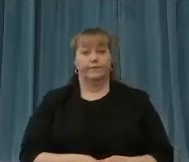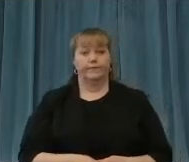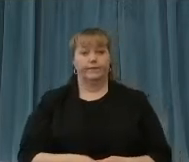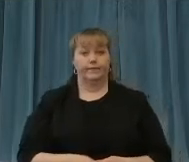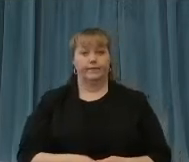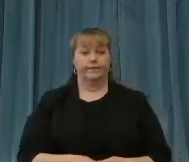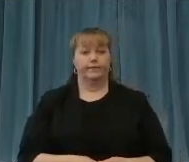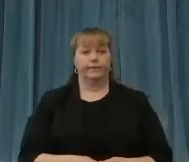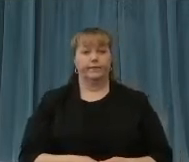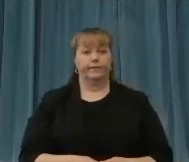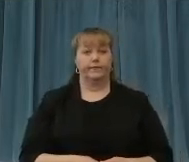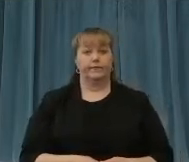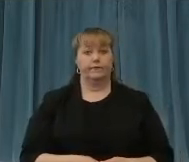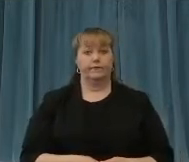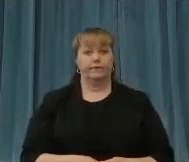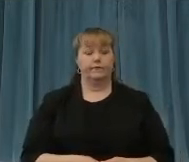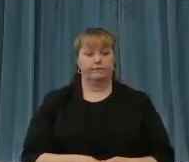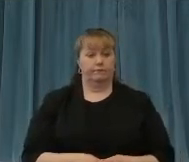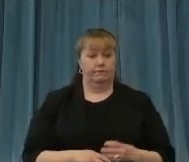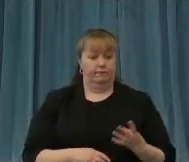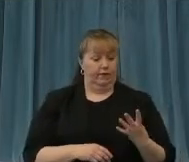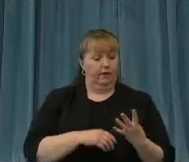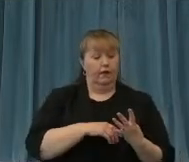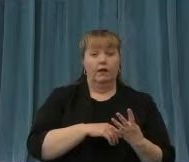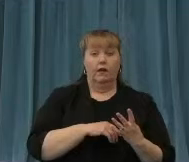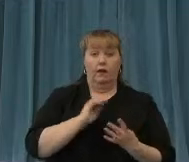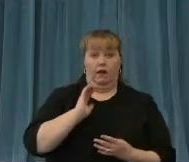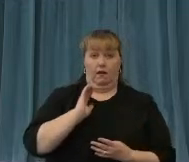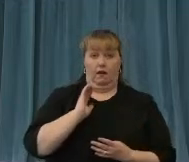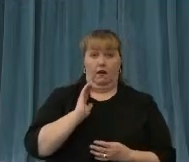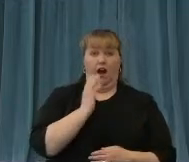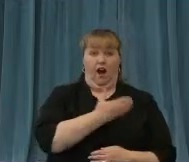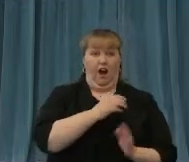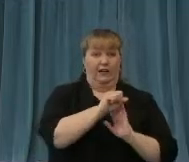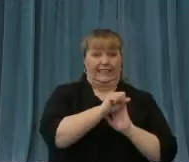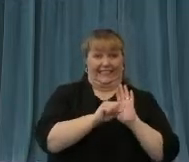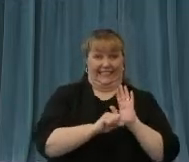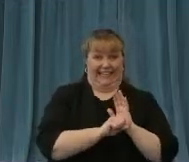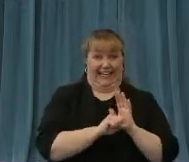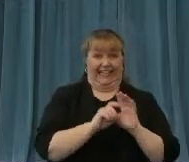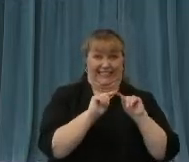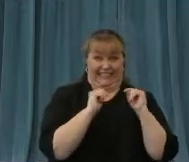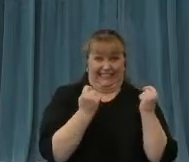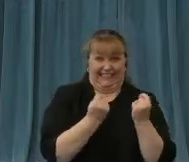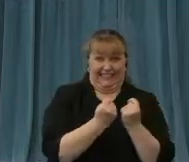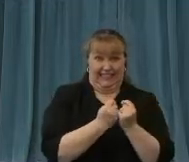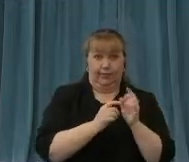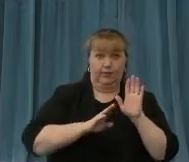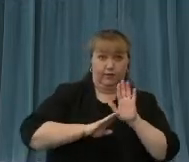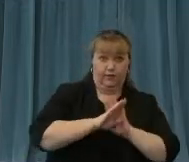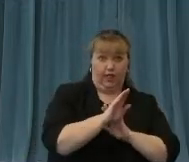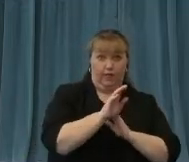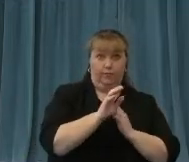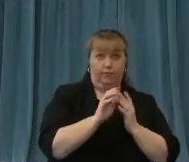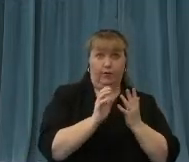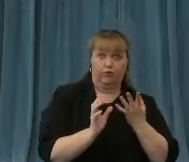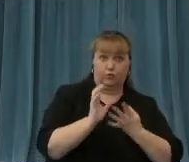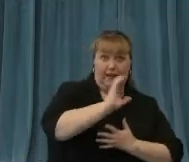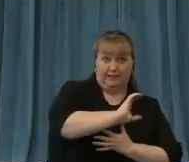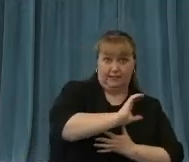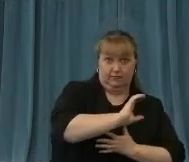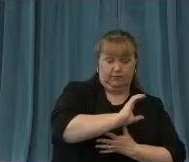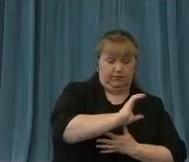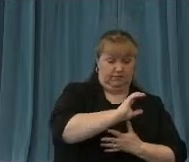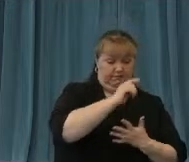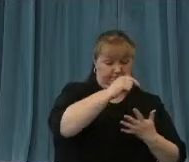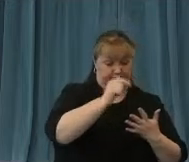Due to the criteria that was developed by the state team and in accordance with the White House guidance, as of right now, I cannot give